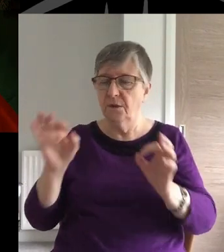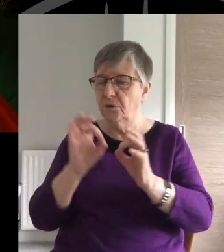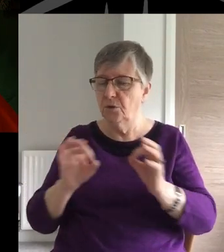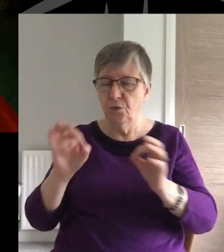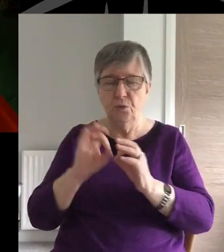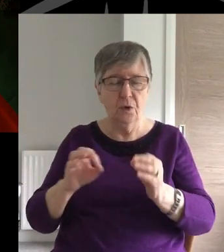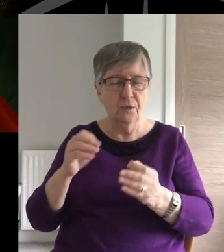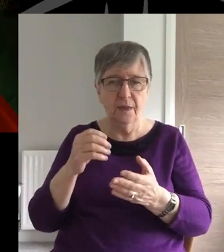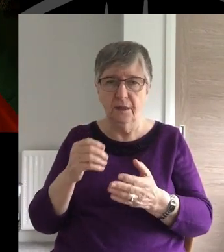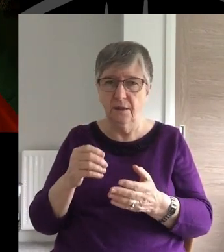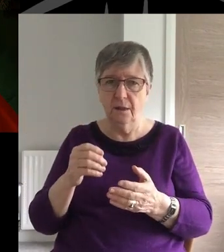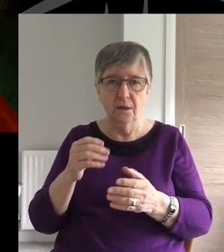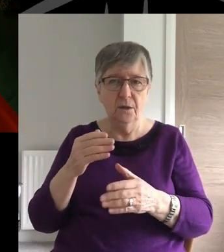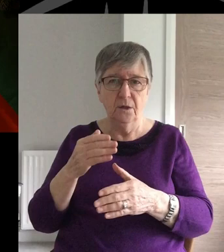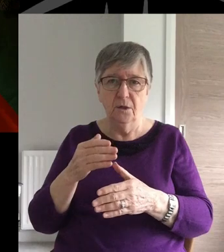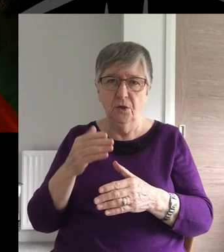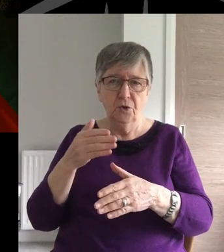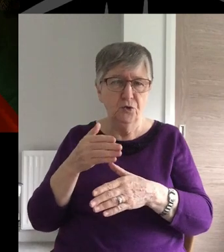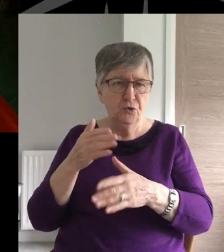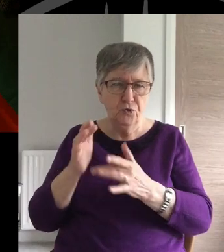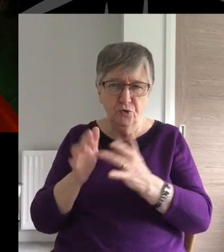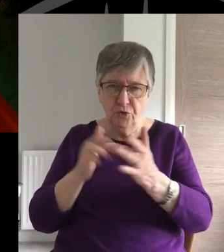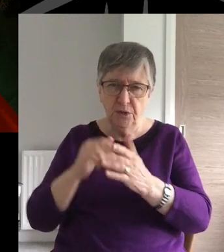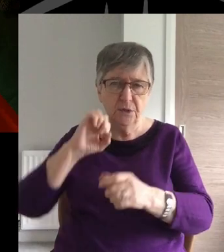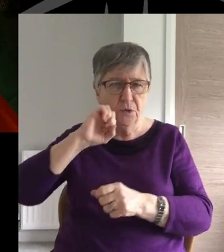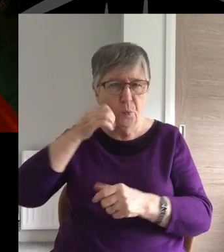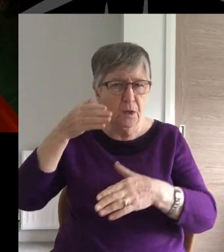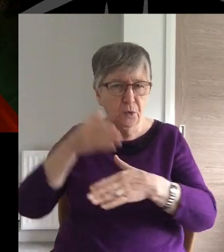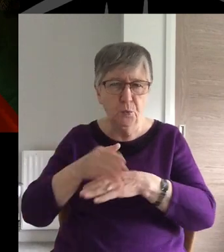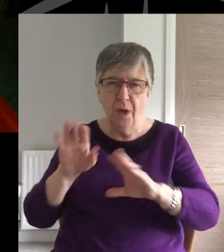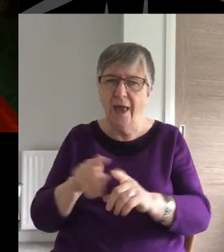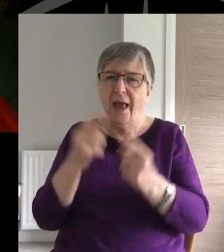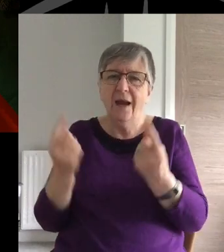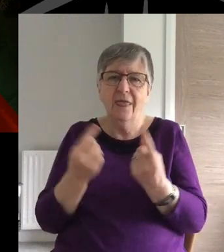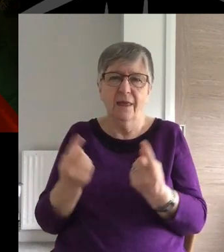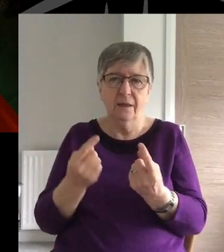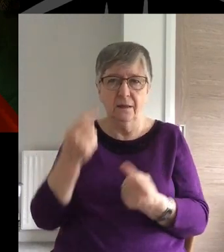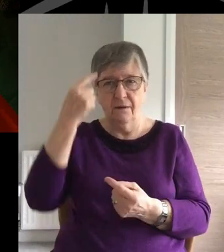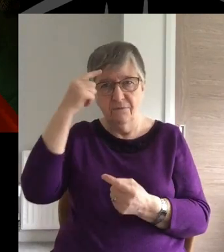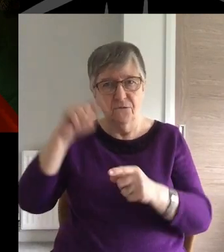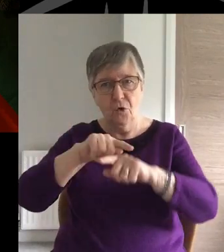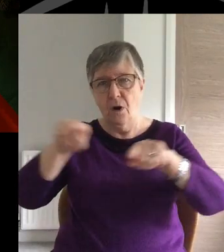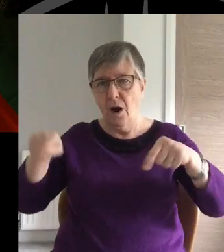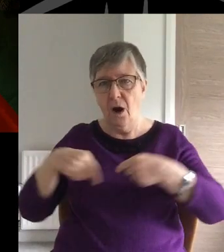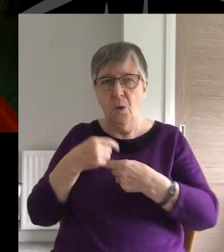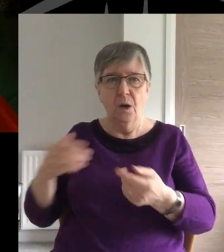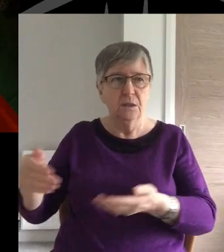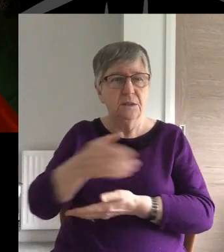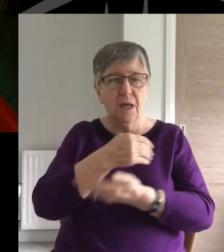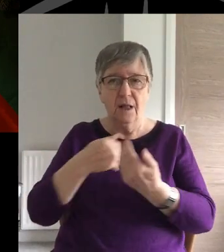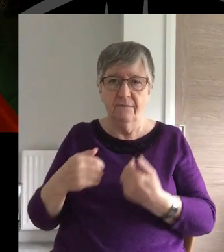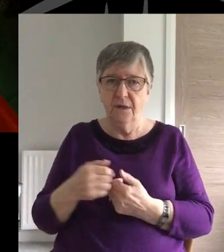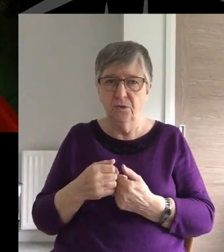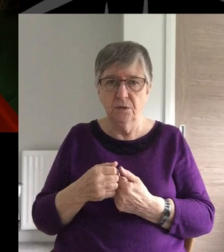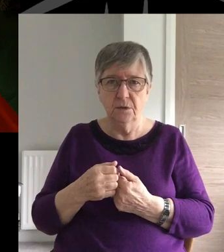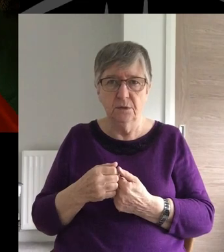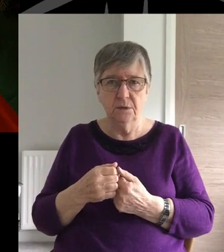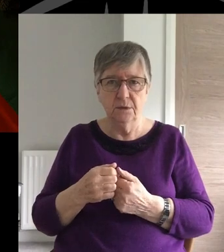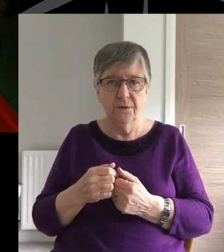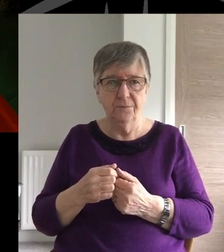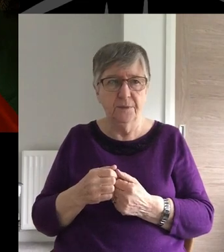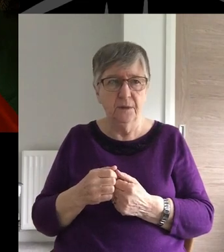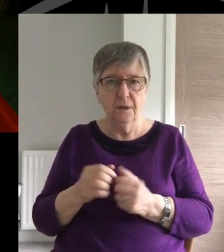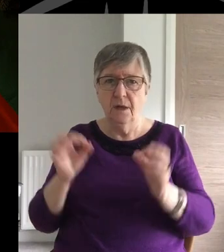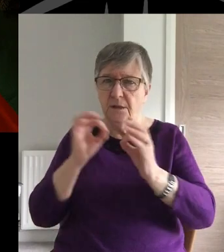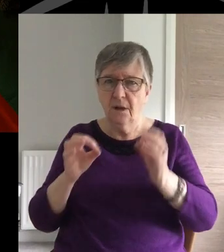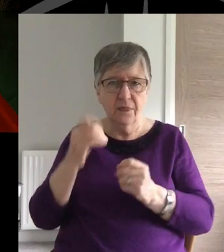There is no price that he will not pay for our salvation. There is no obstacle that he's